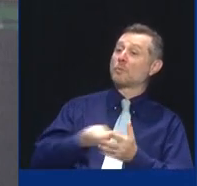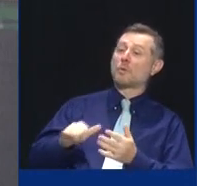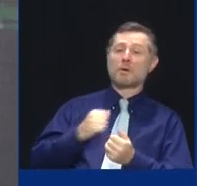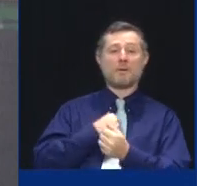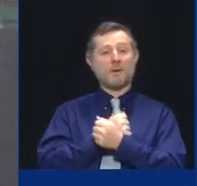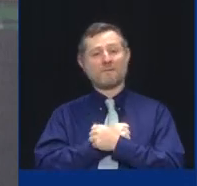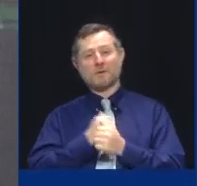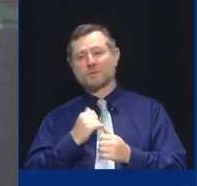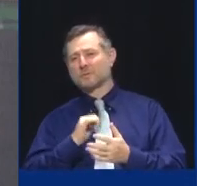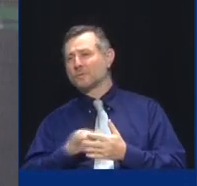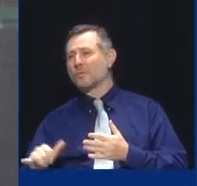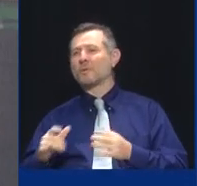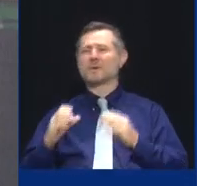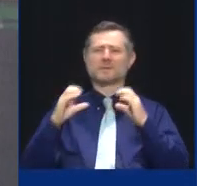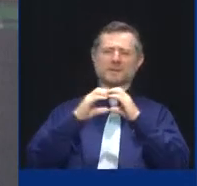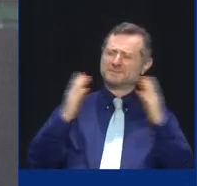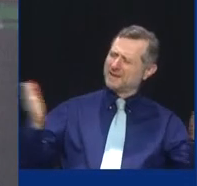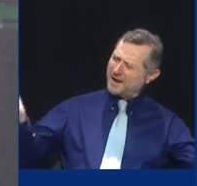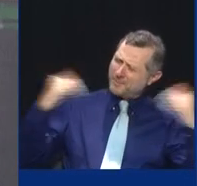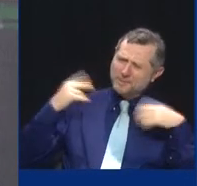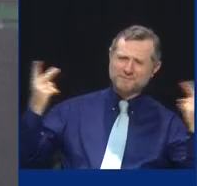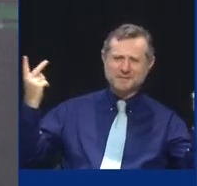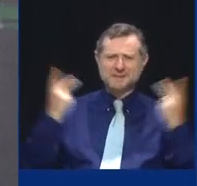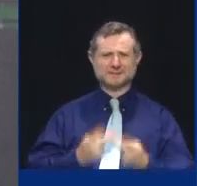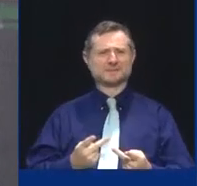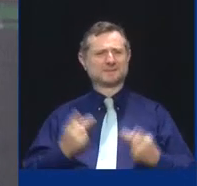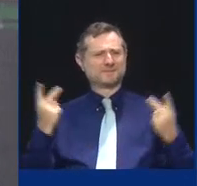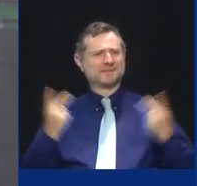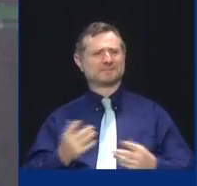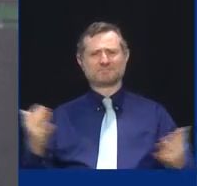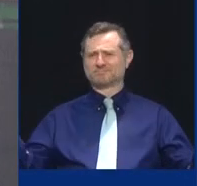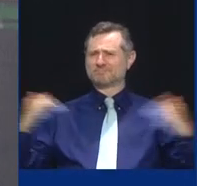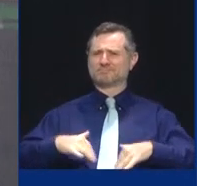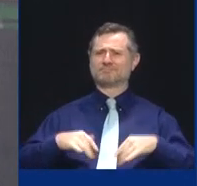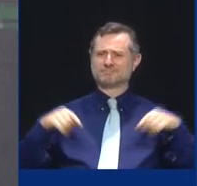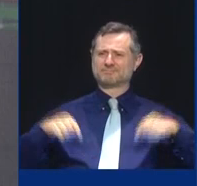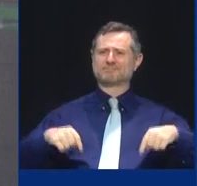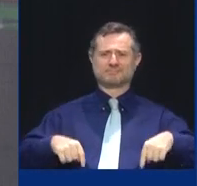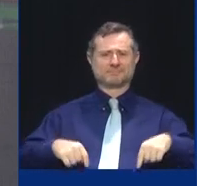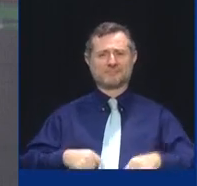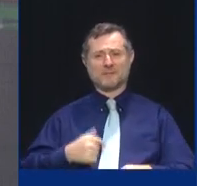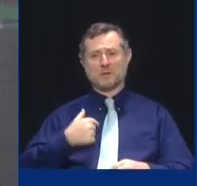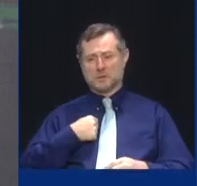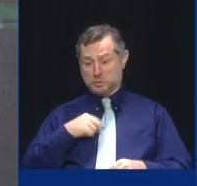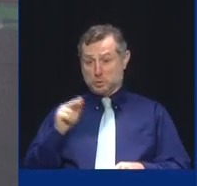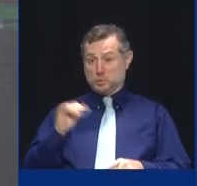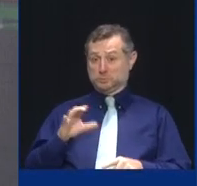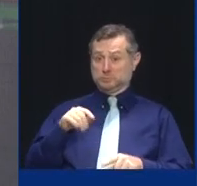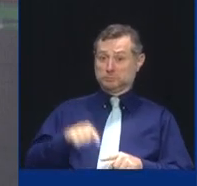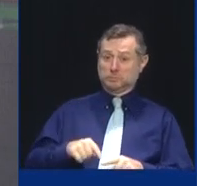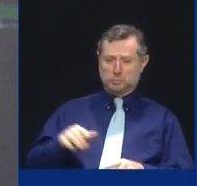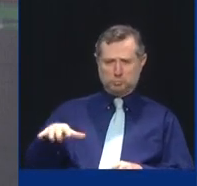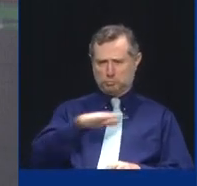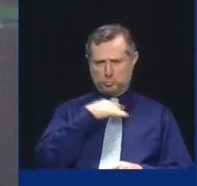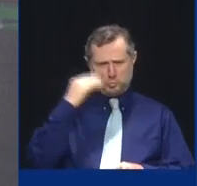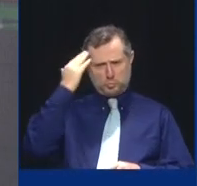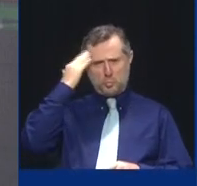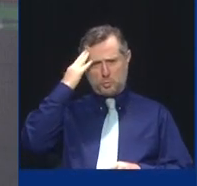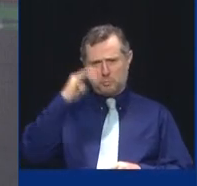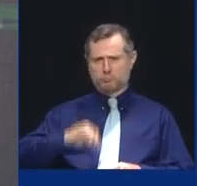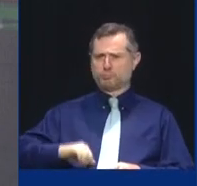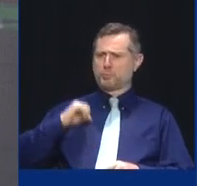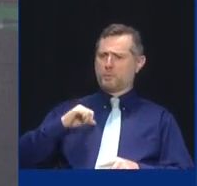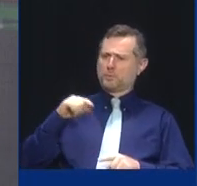York. It is the state to visit. Now, we have New York City, that we're all very proud of, and it's a